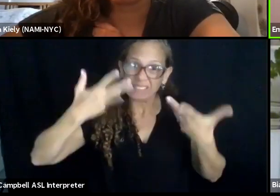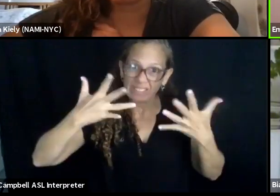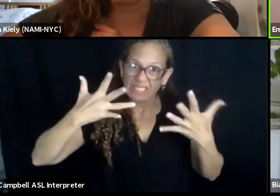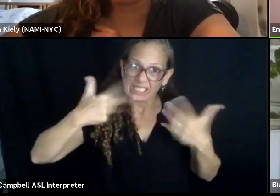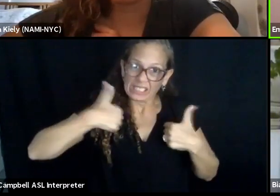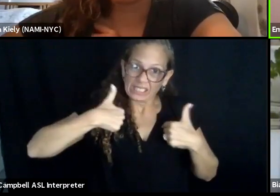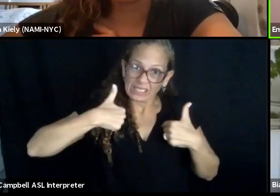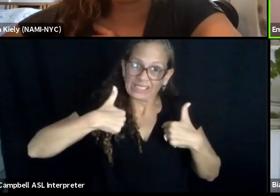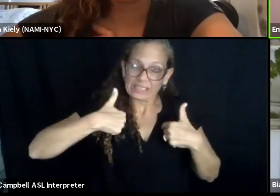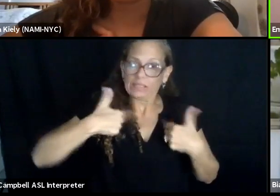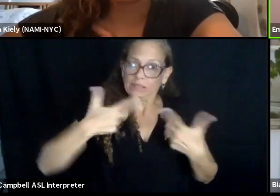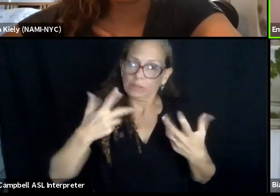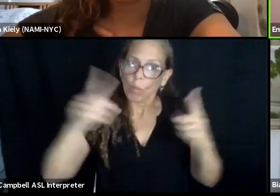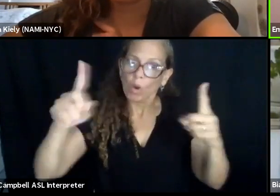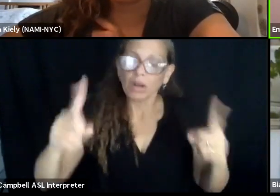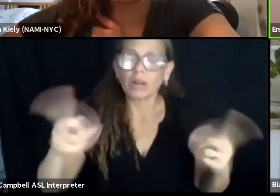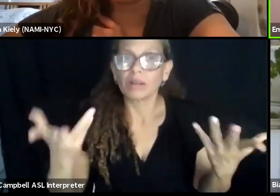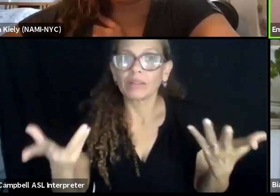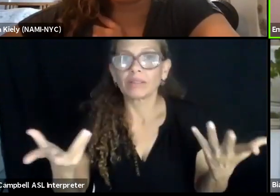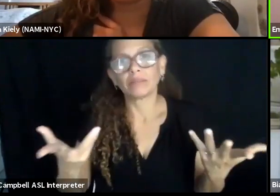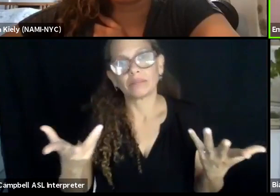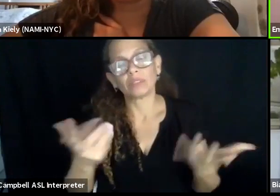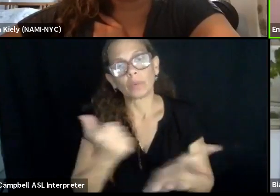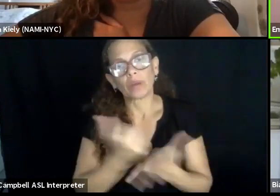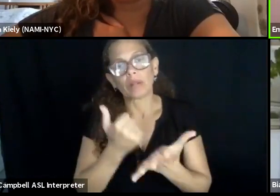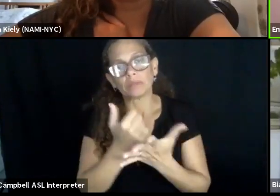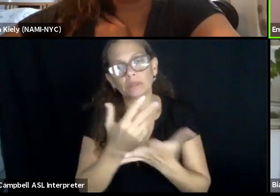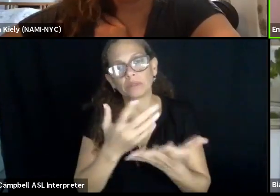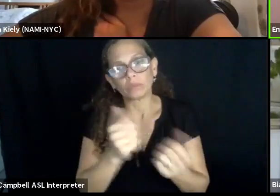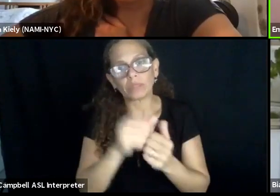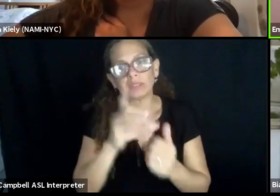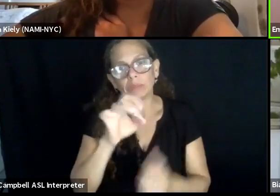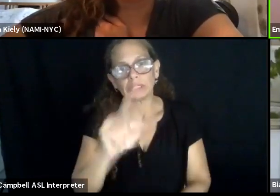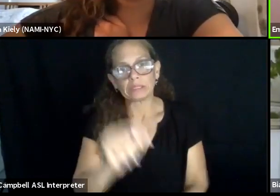also I think can be a really big help with DBT.